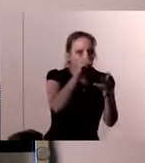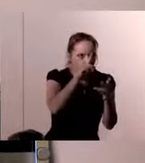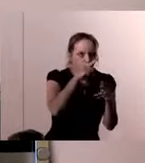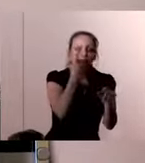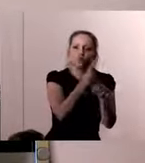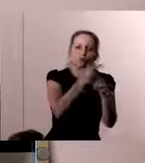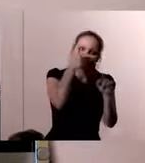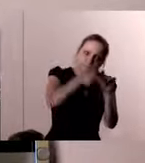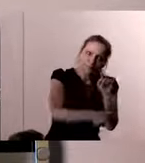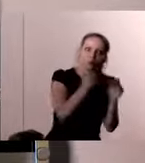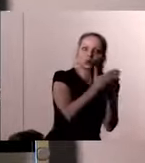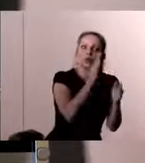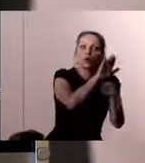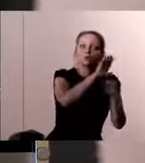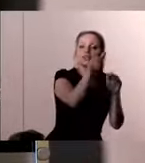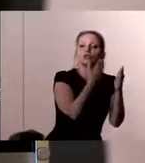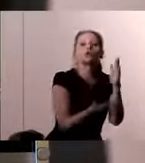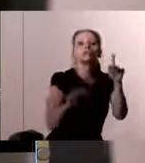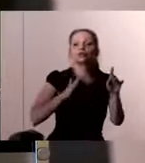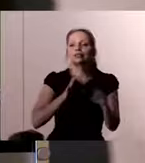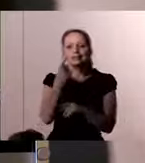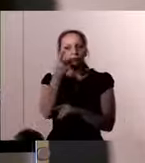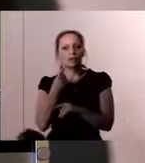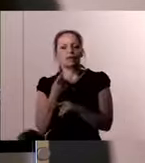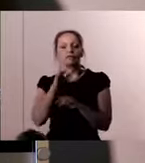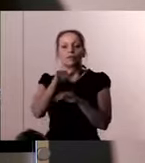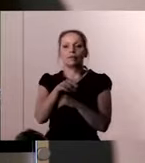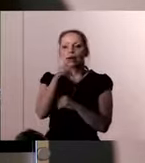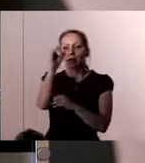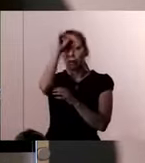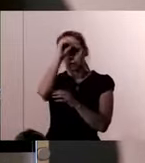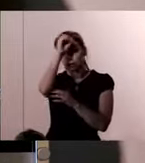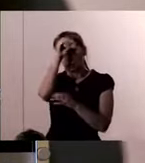story. So you really need to be careful about how much opinion you're reading.